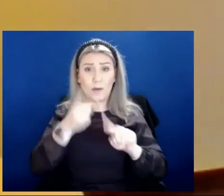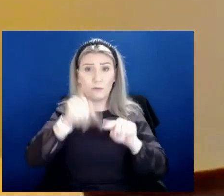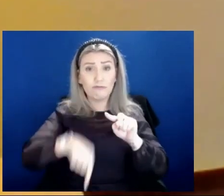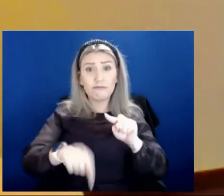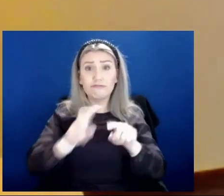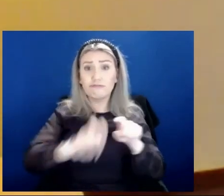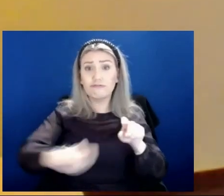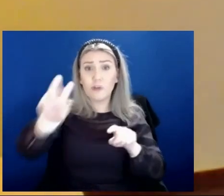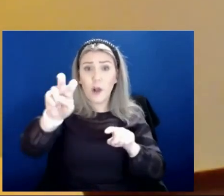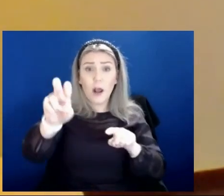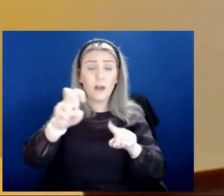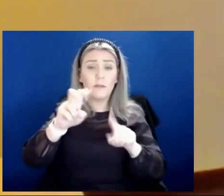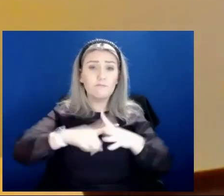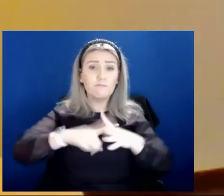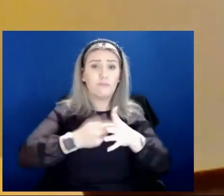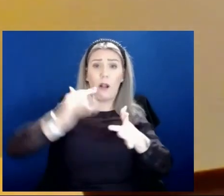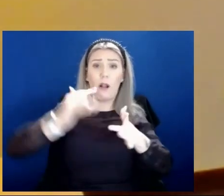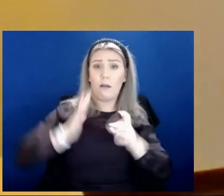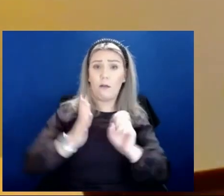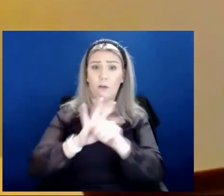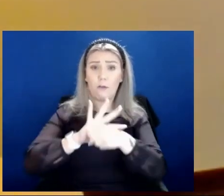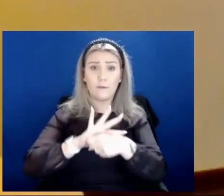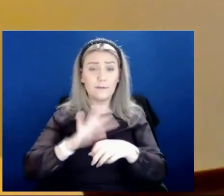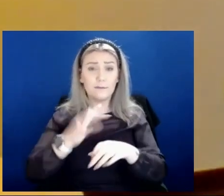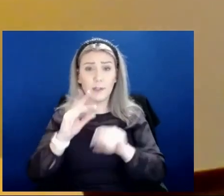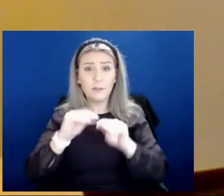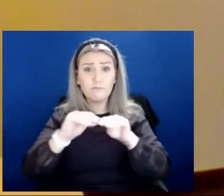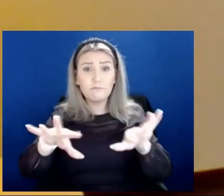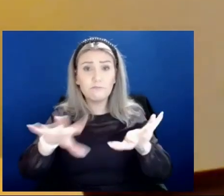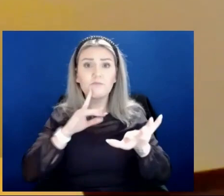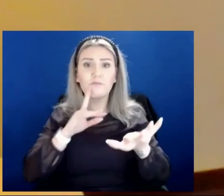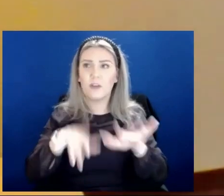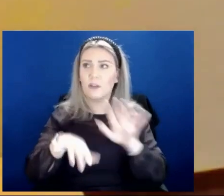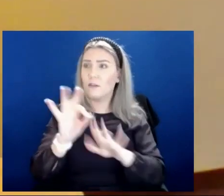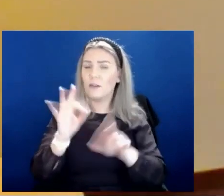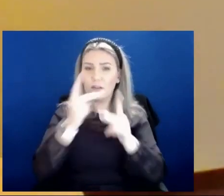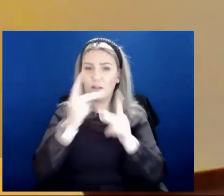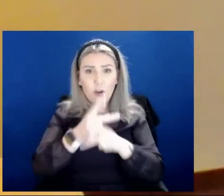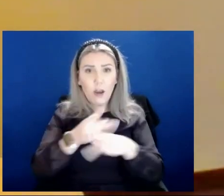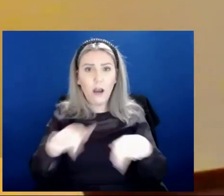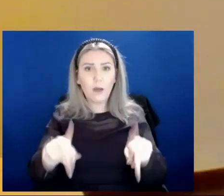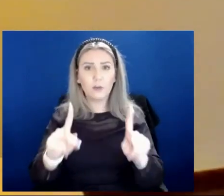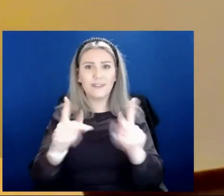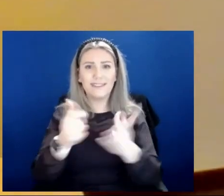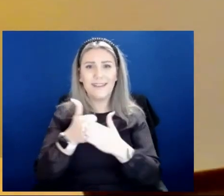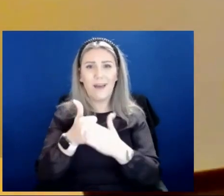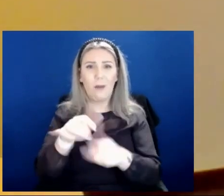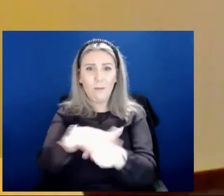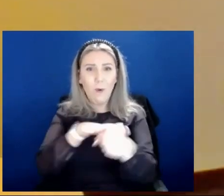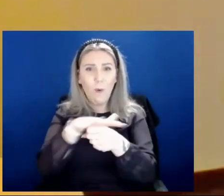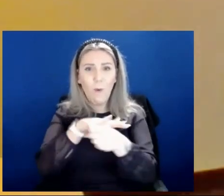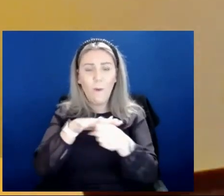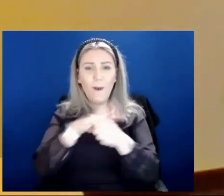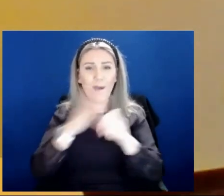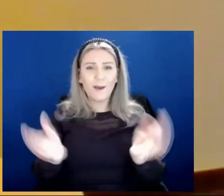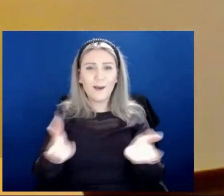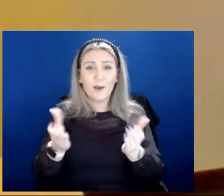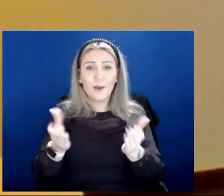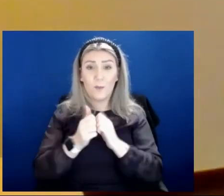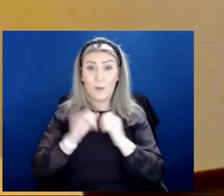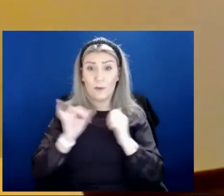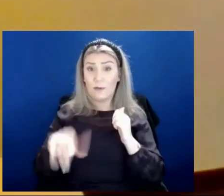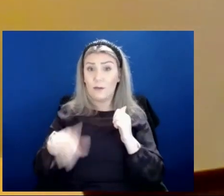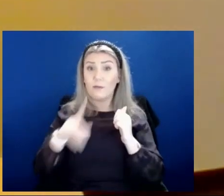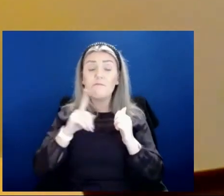of the pandemic, we found lots of opportunities to help in our local area. And with that, we ended